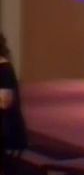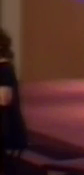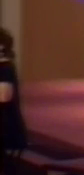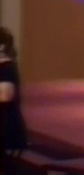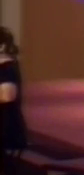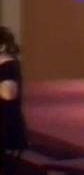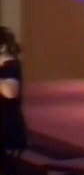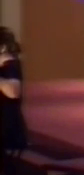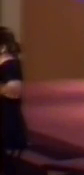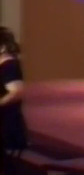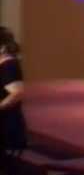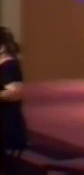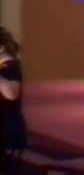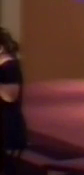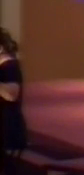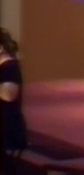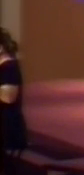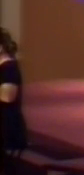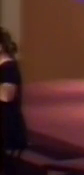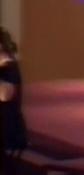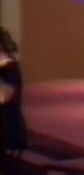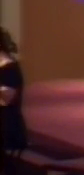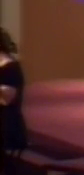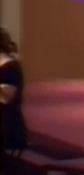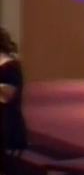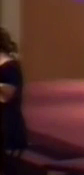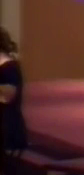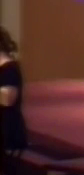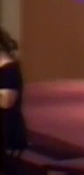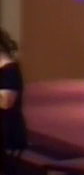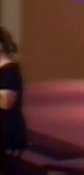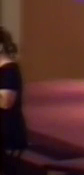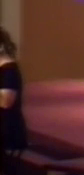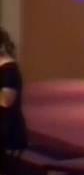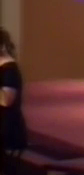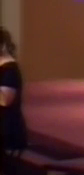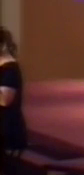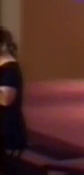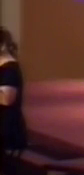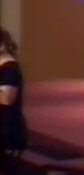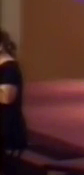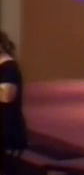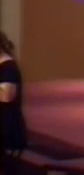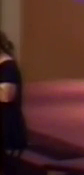you see him, I mean, he is probably the buffest guy maybe next to Toby in the place. I mean, he's buff.